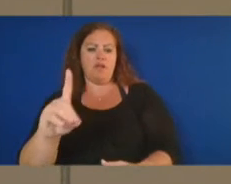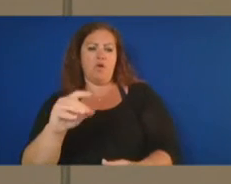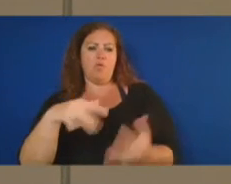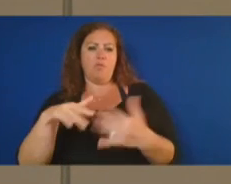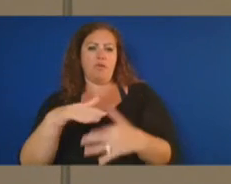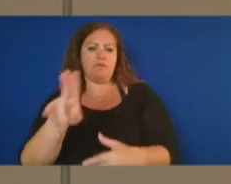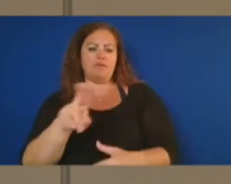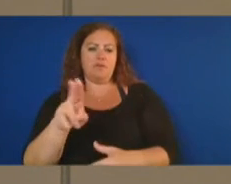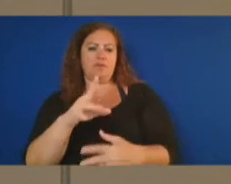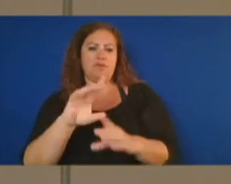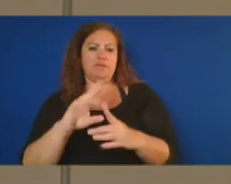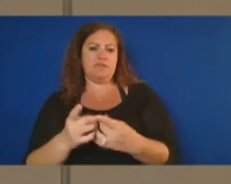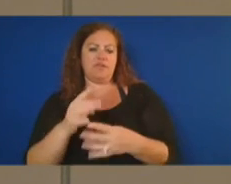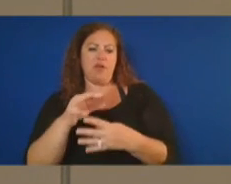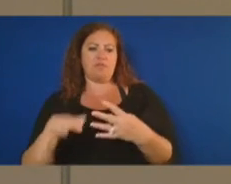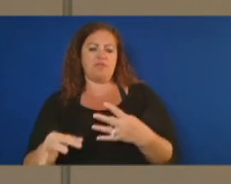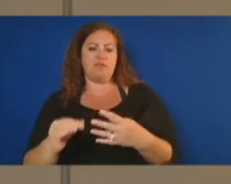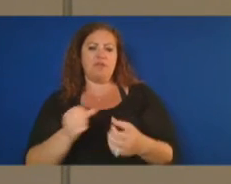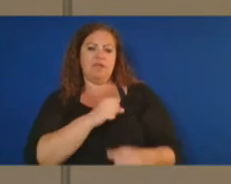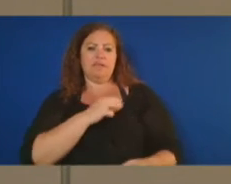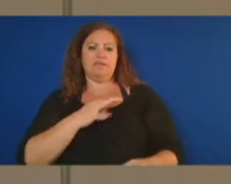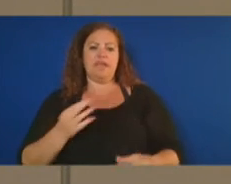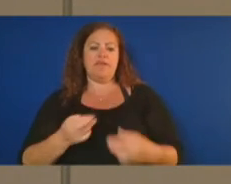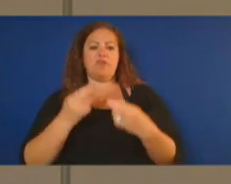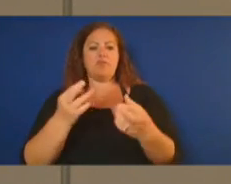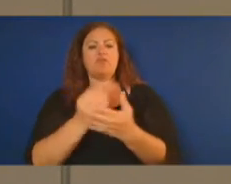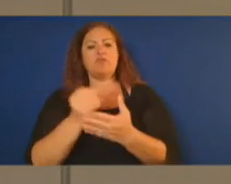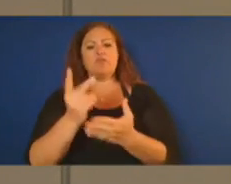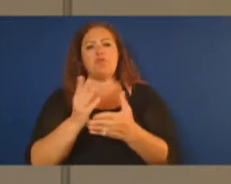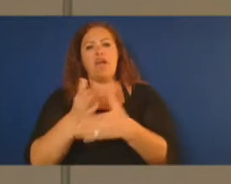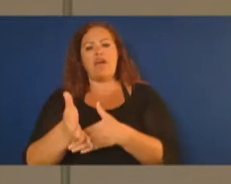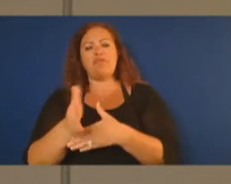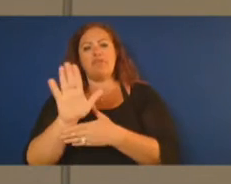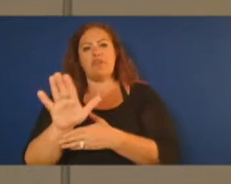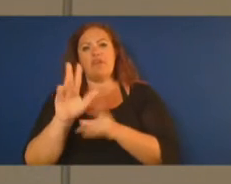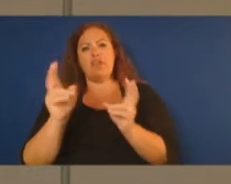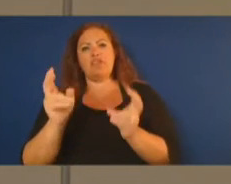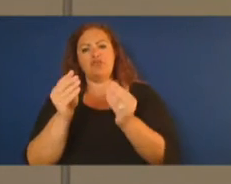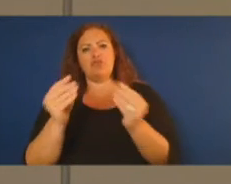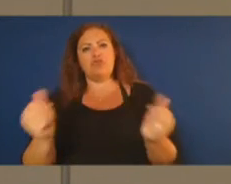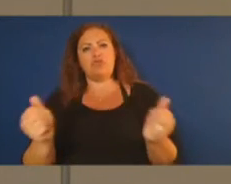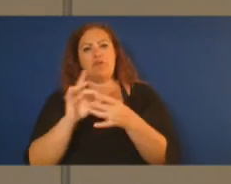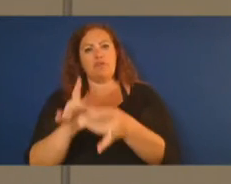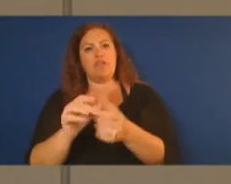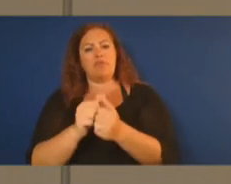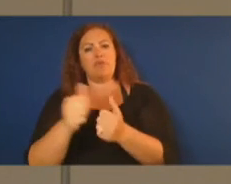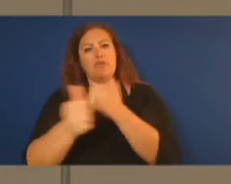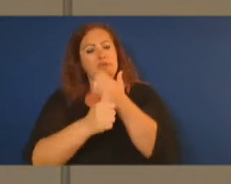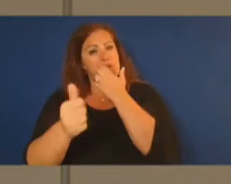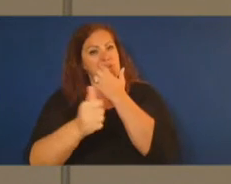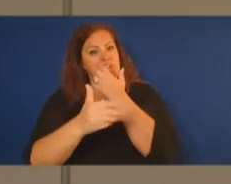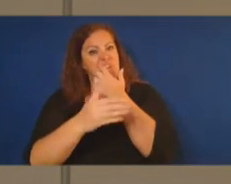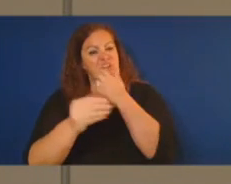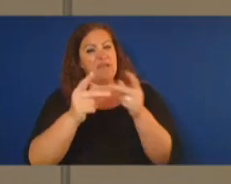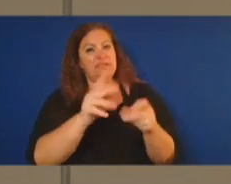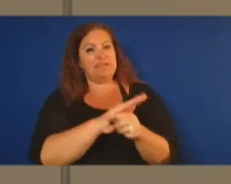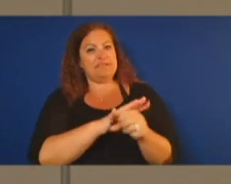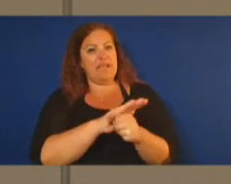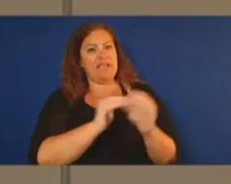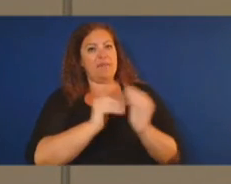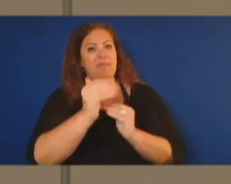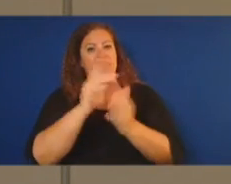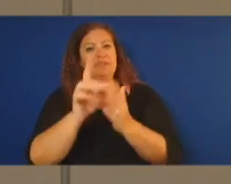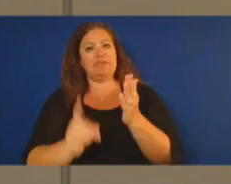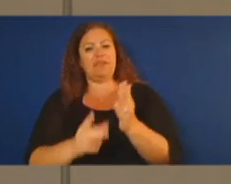optional staff recommends approval of this petition upon resolution of outstanding issues related to transportation and site and building design and Technical